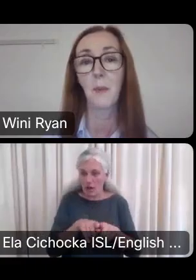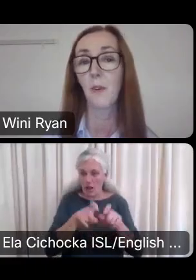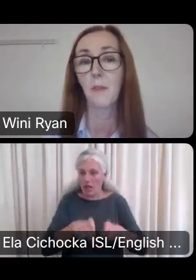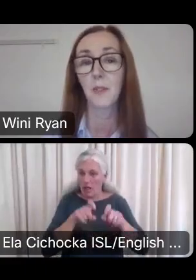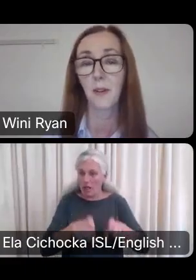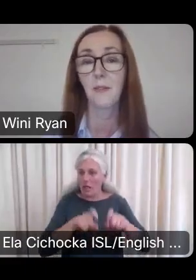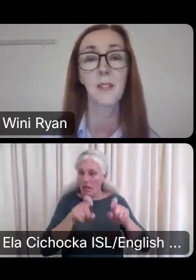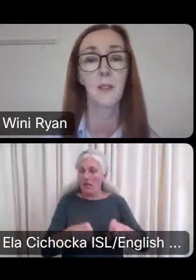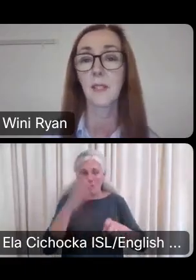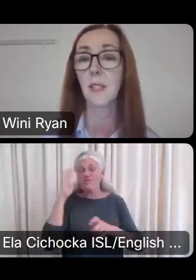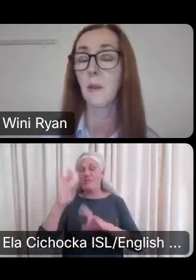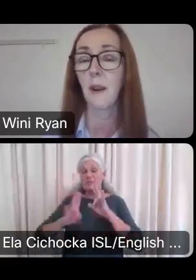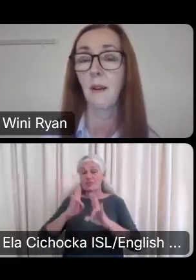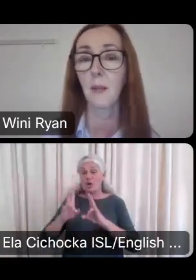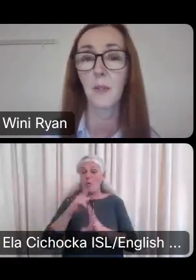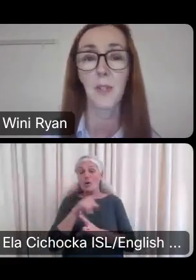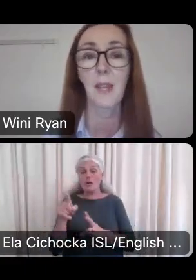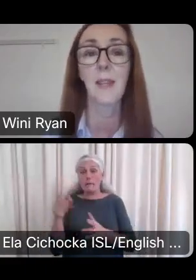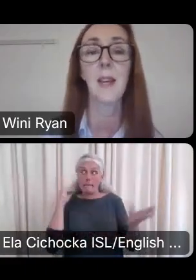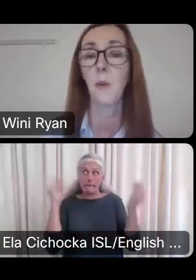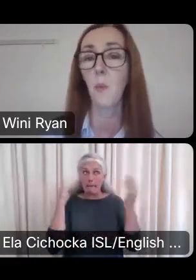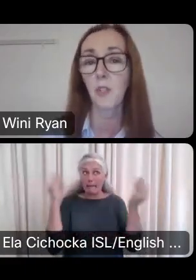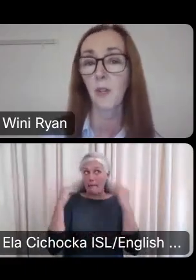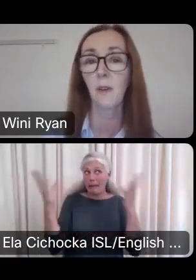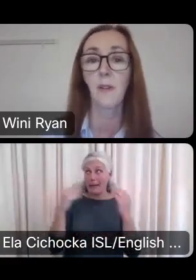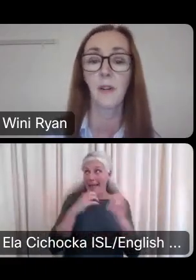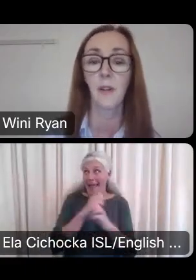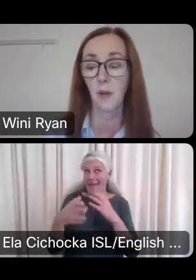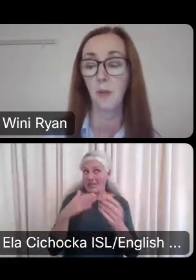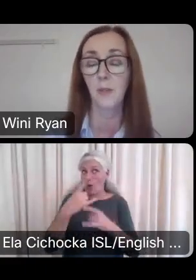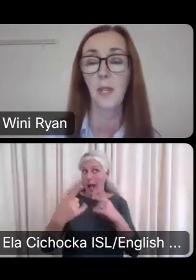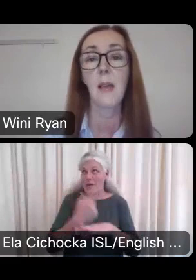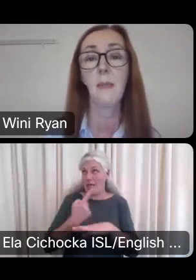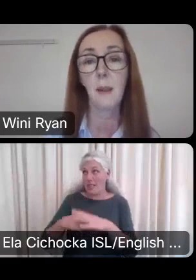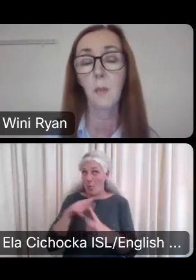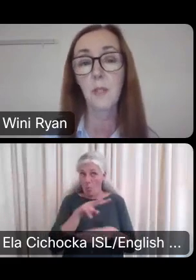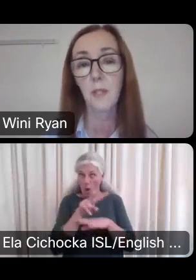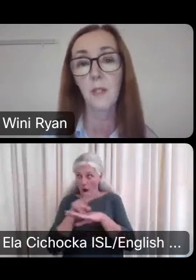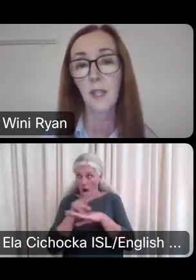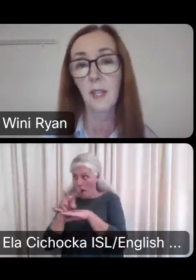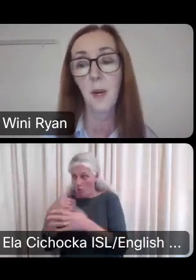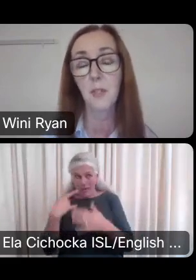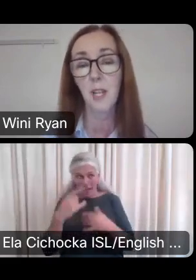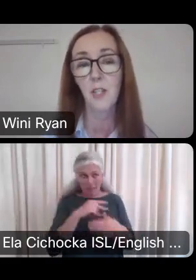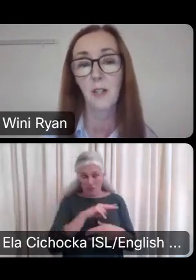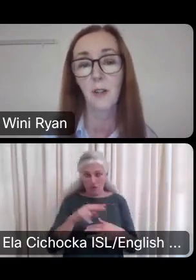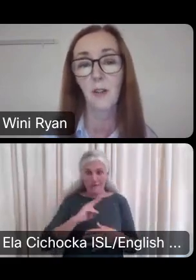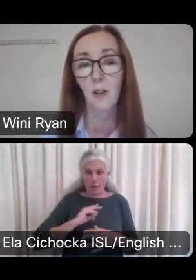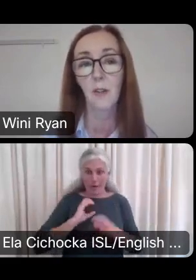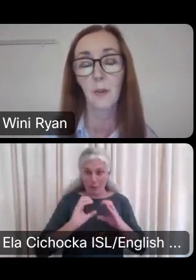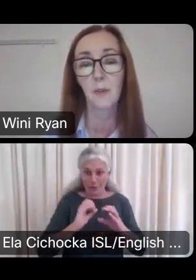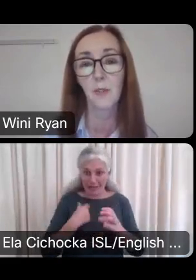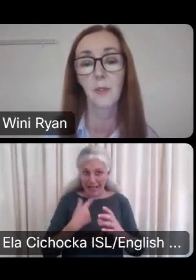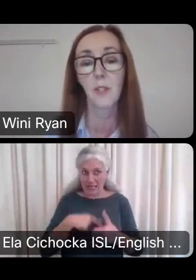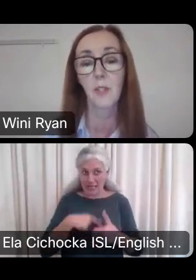time. We know from the surveys they're listening to everything we're saying and watching all of our nonverbals, and they will put an interpretation